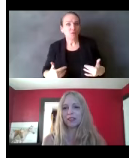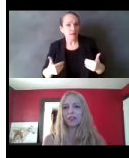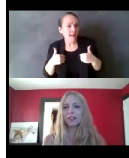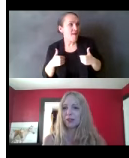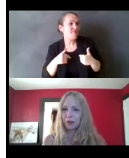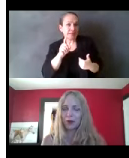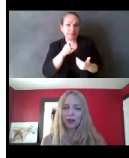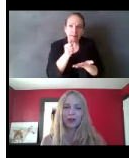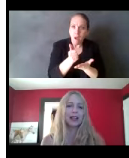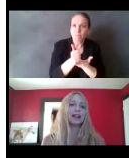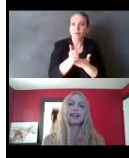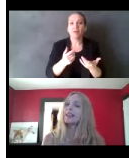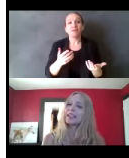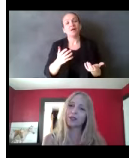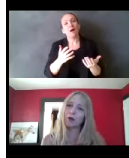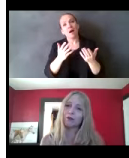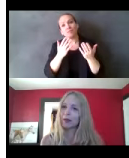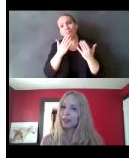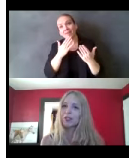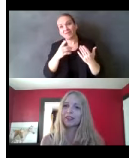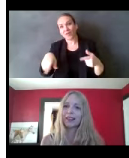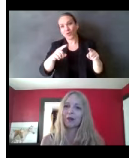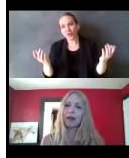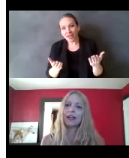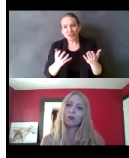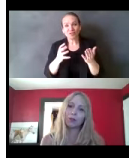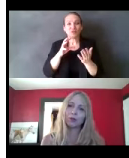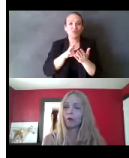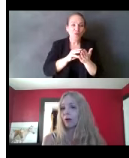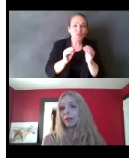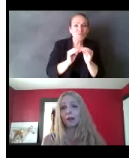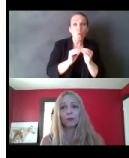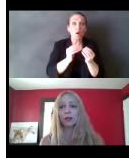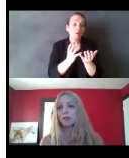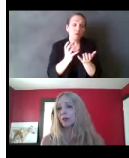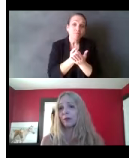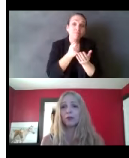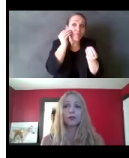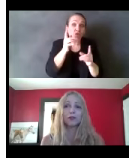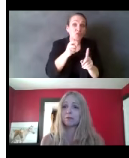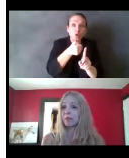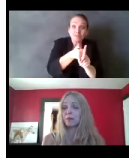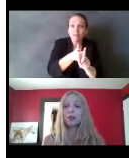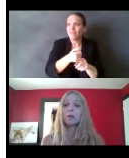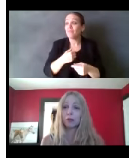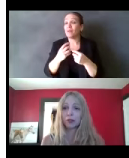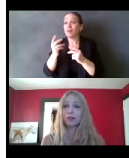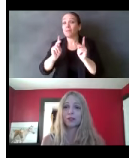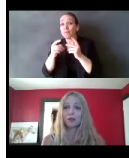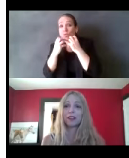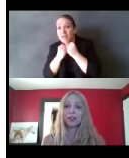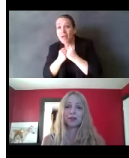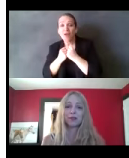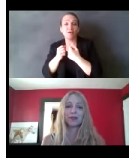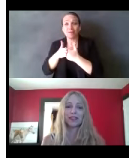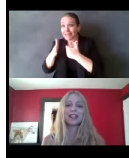this message and hear the word and get some more information that might help you or loved ones or neighbors, community members.